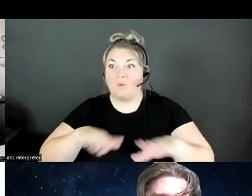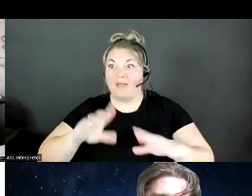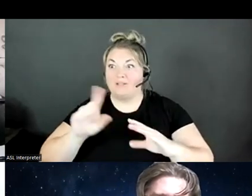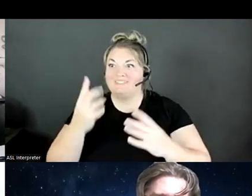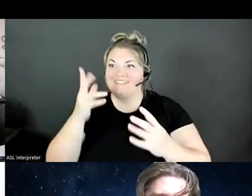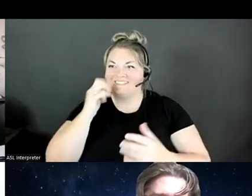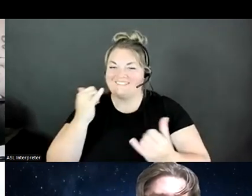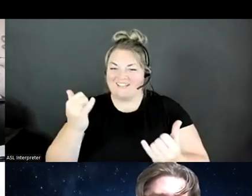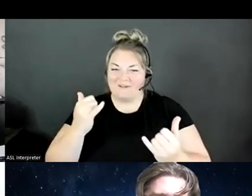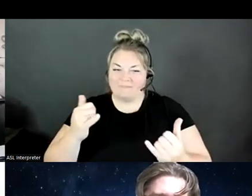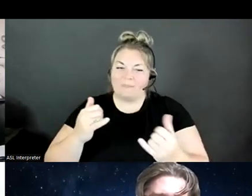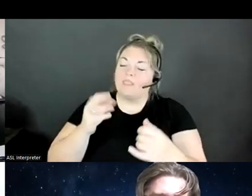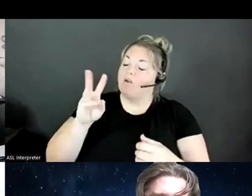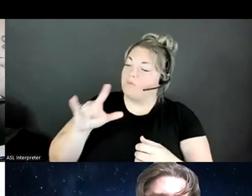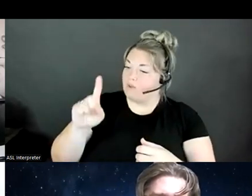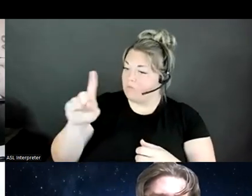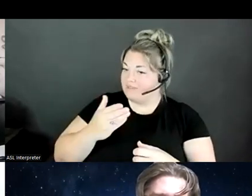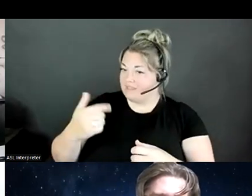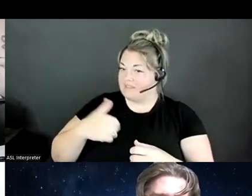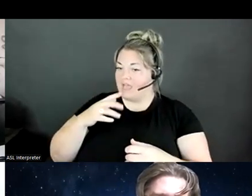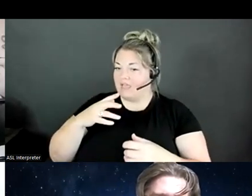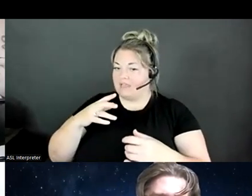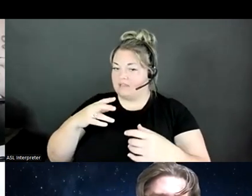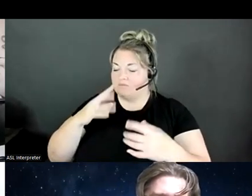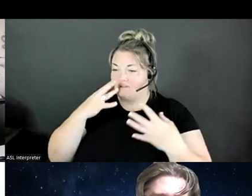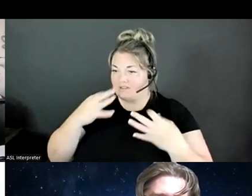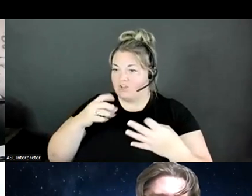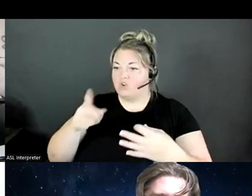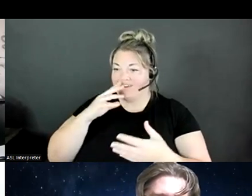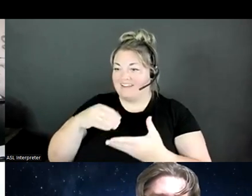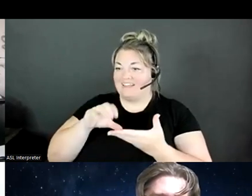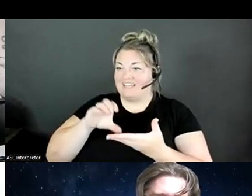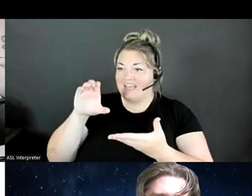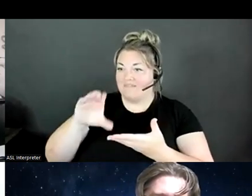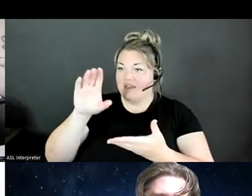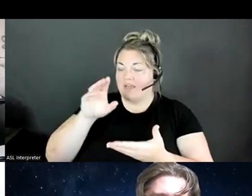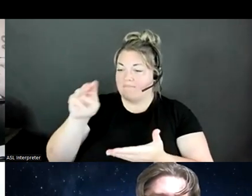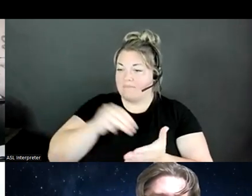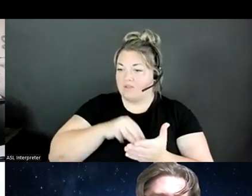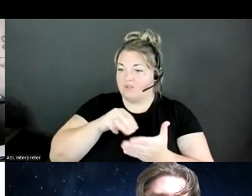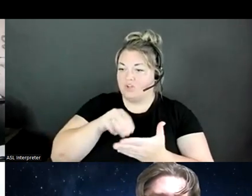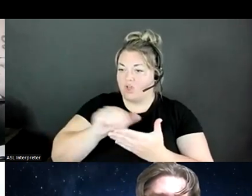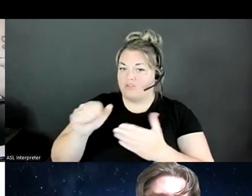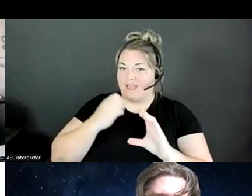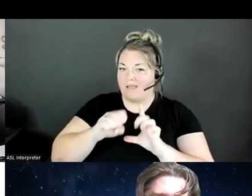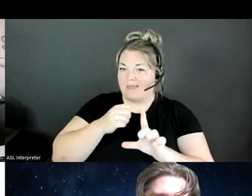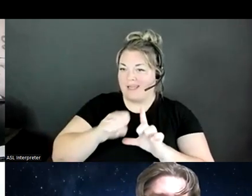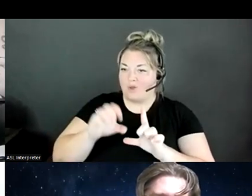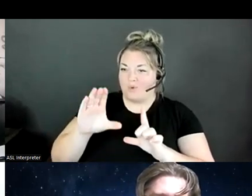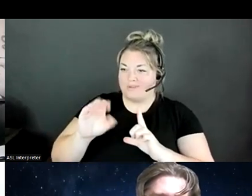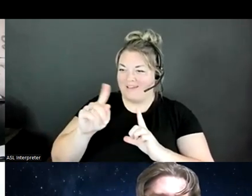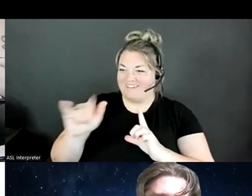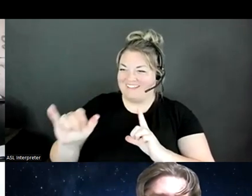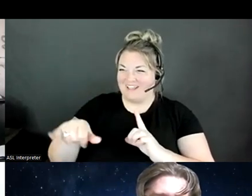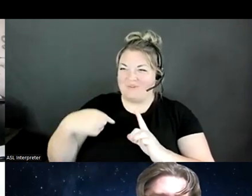listen. Well, one of the things that was decided is you're going to give $1 million to El Paso County is what we heard, so no, I'm